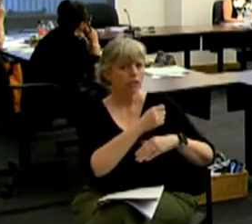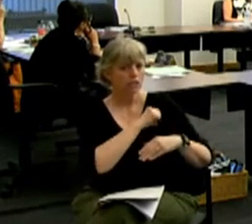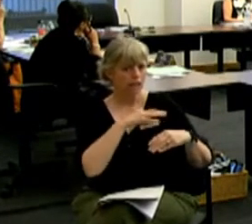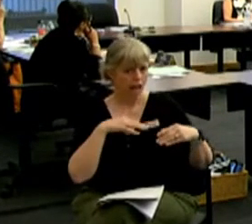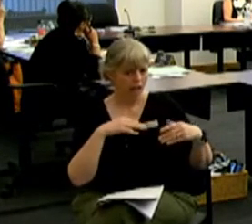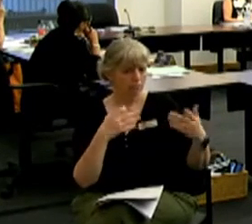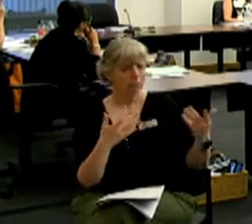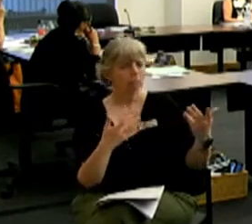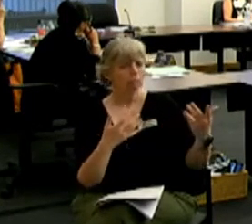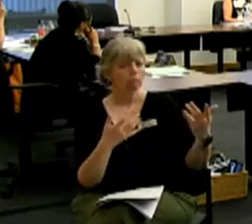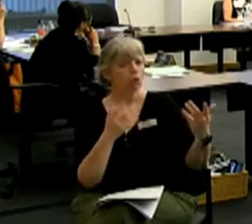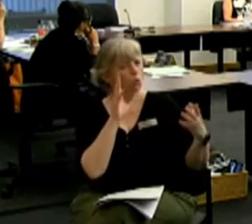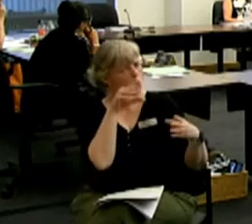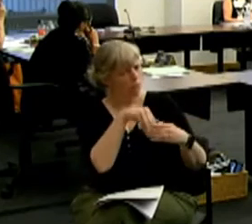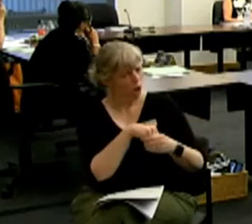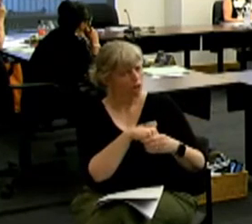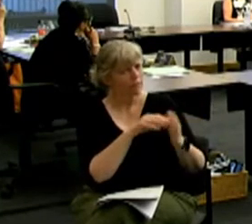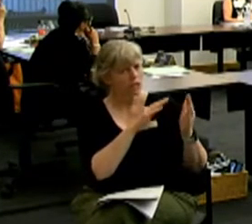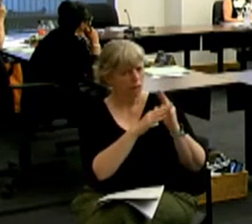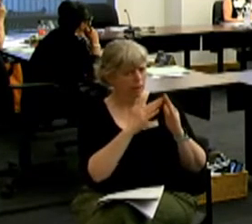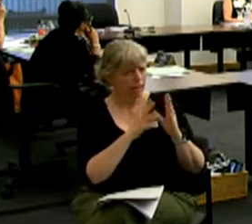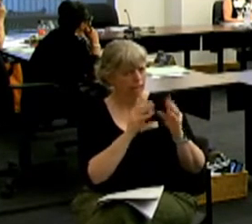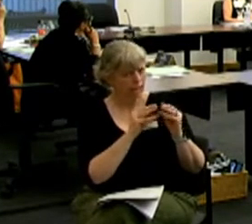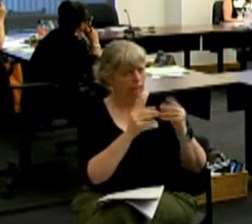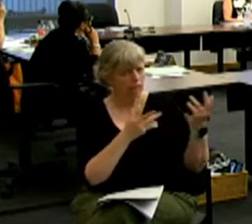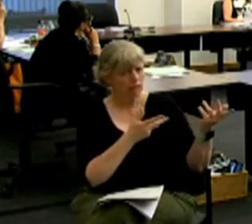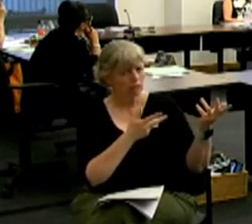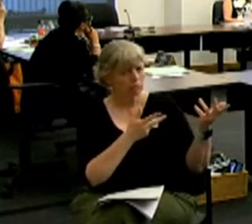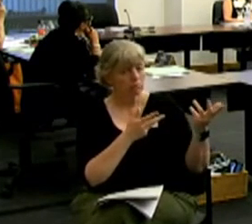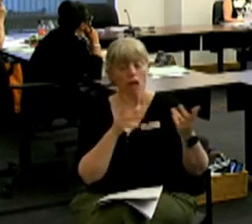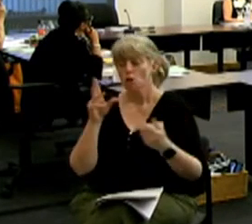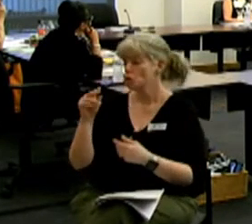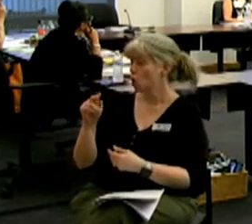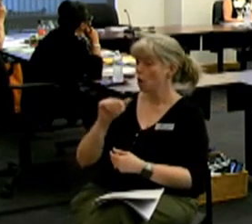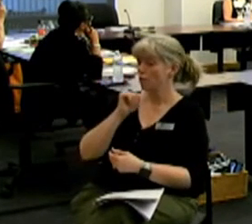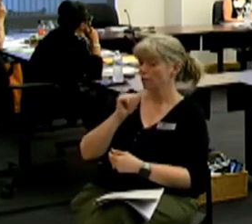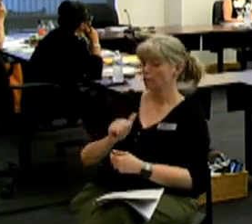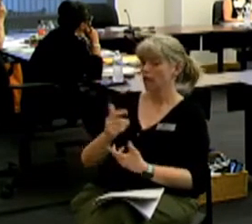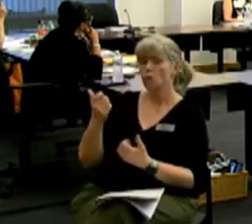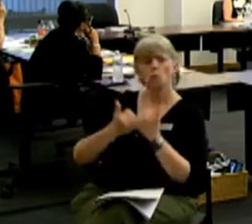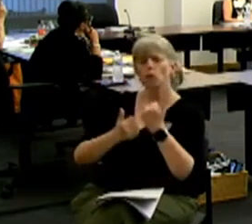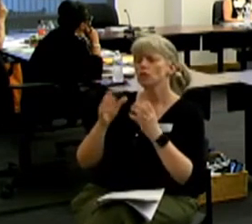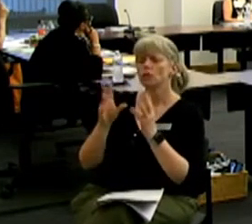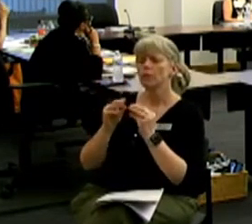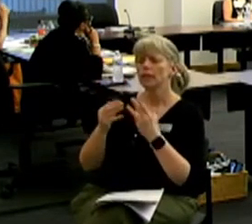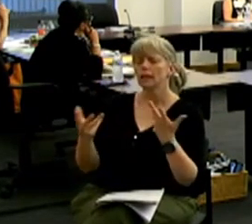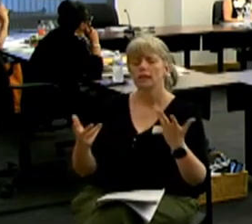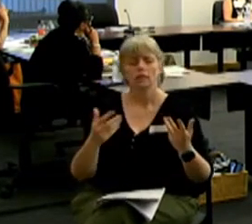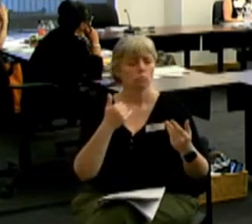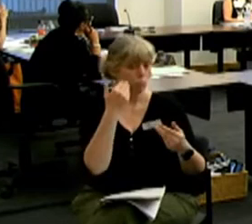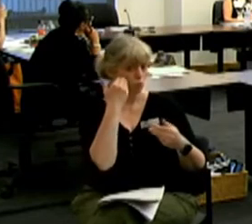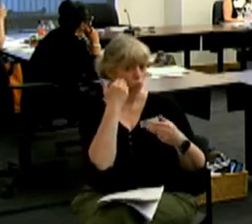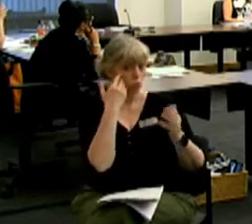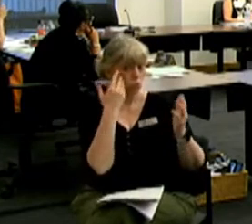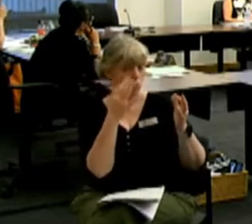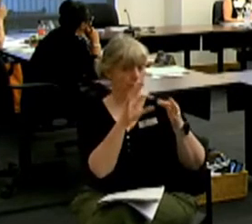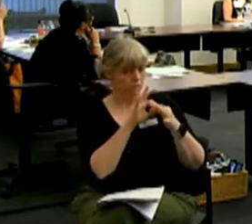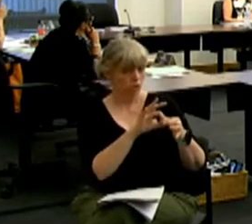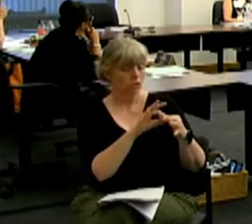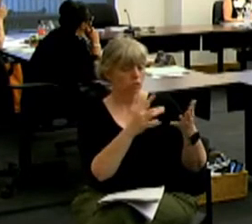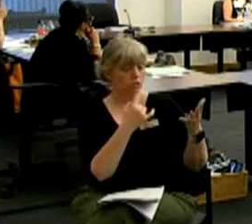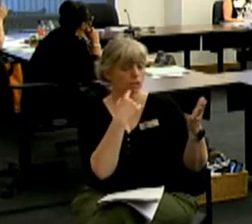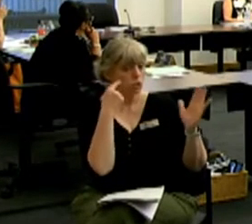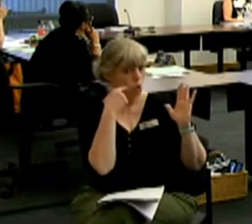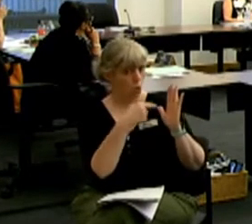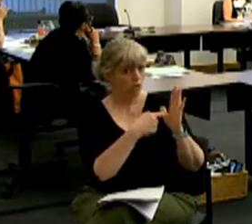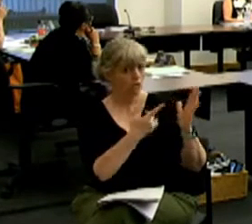staff. Were you part of the committee? No, I was not. Which committee are you talking about? But you said